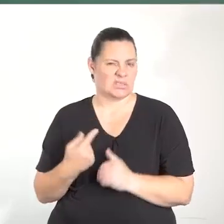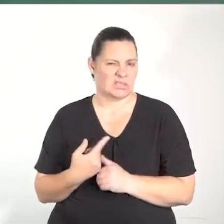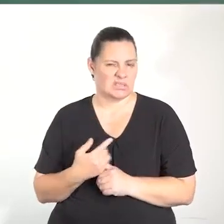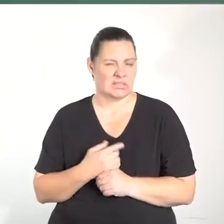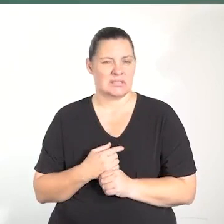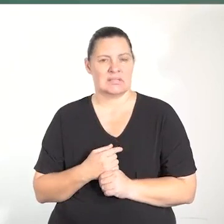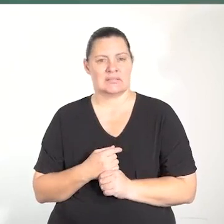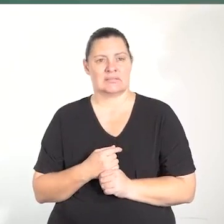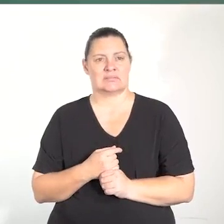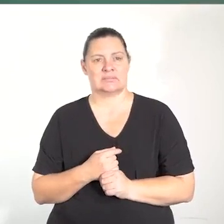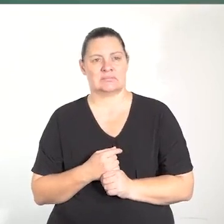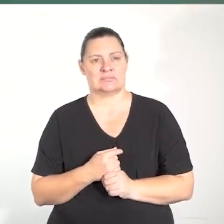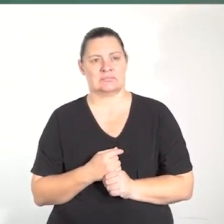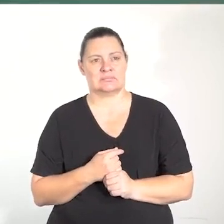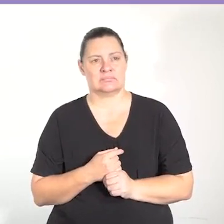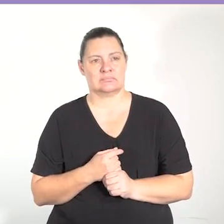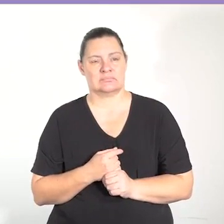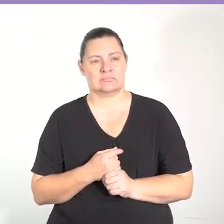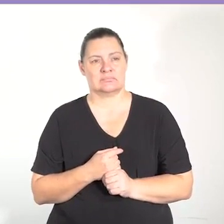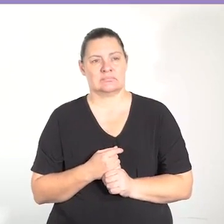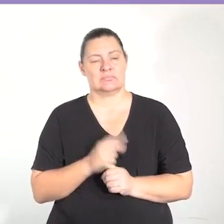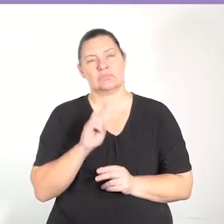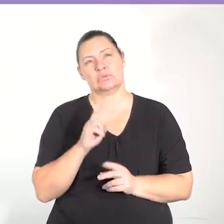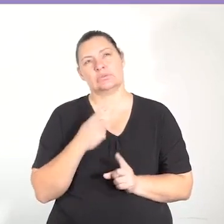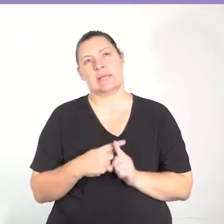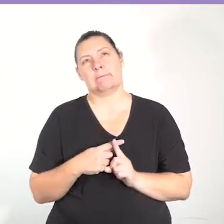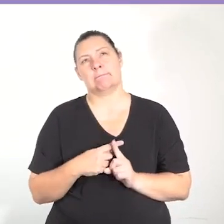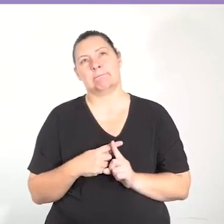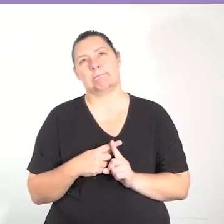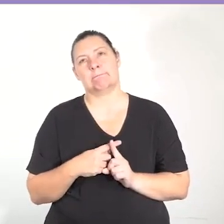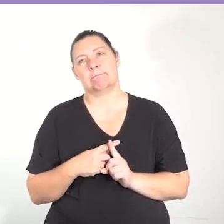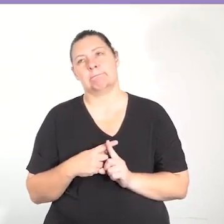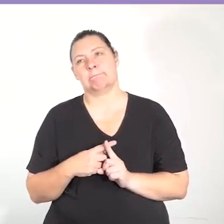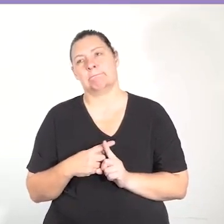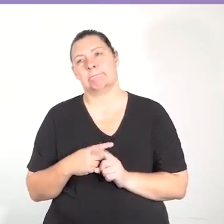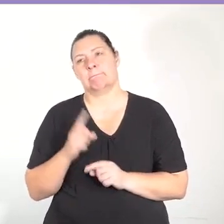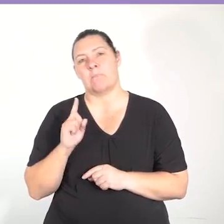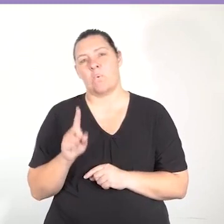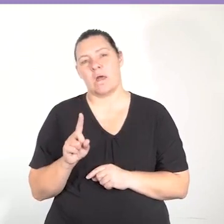close. Let's take it one up. 2 multiplied by